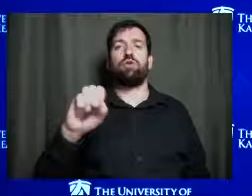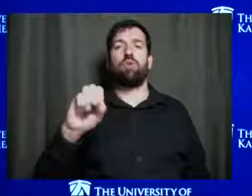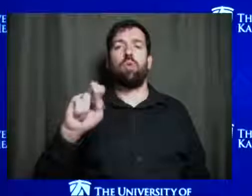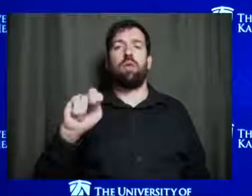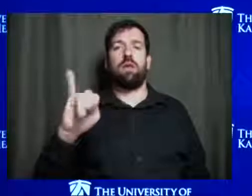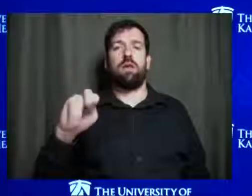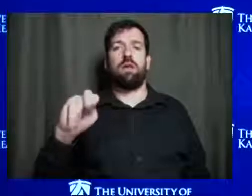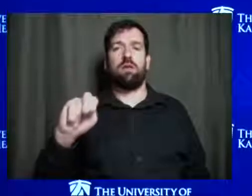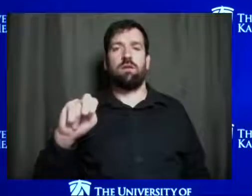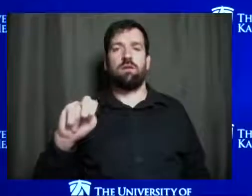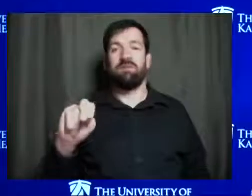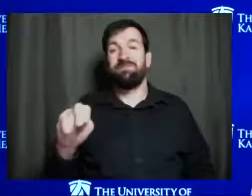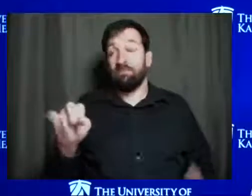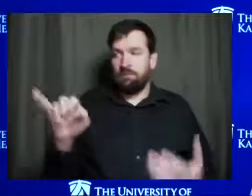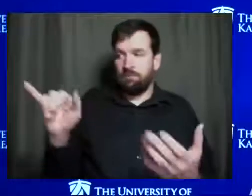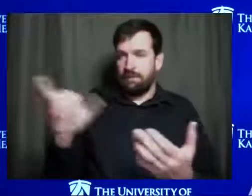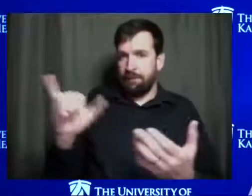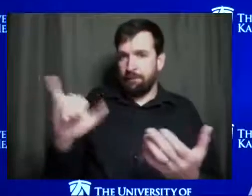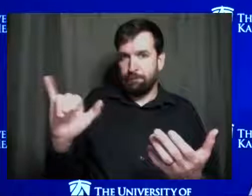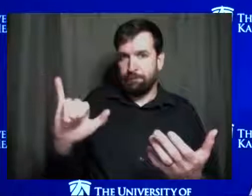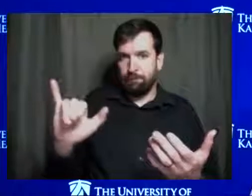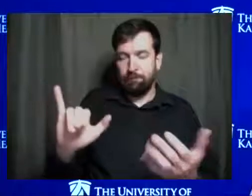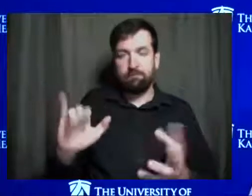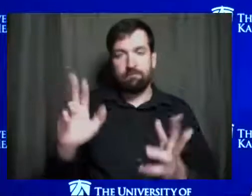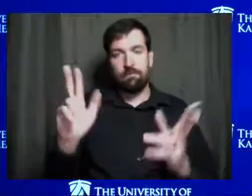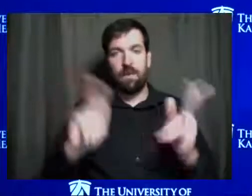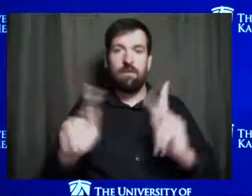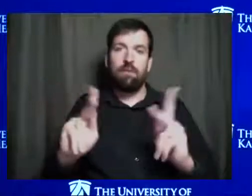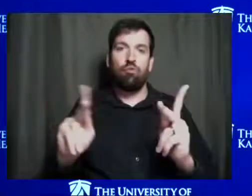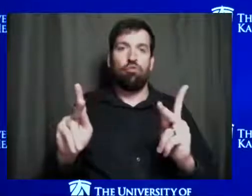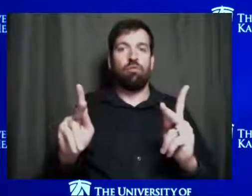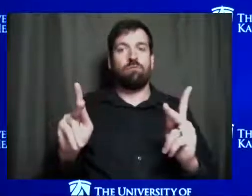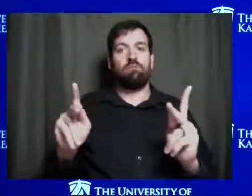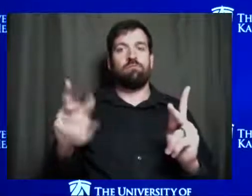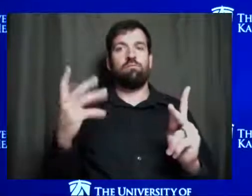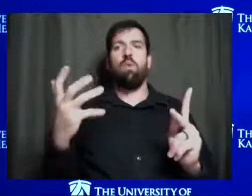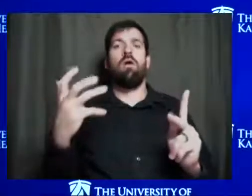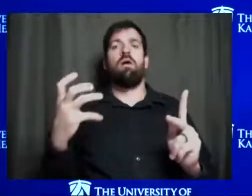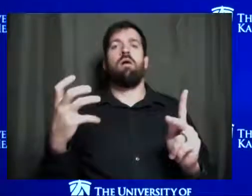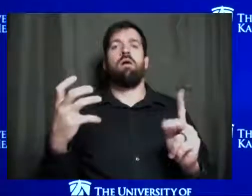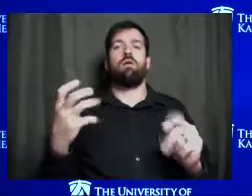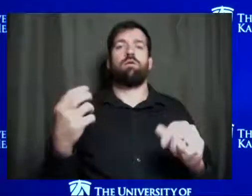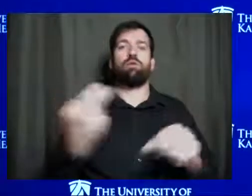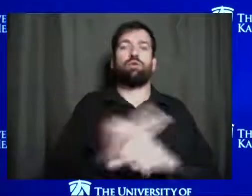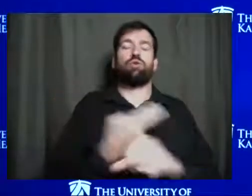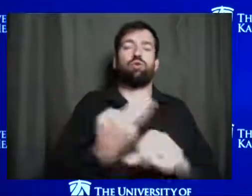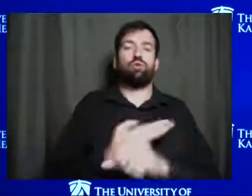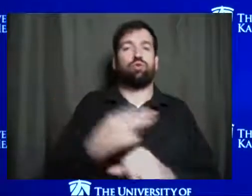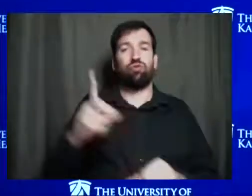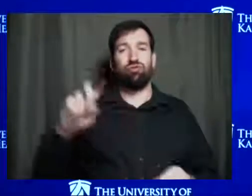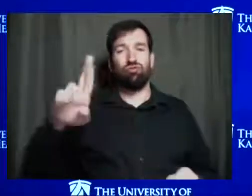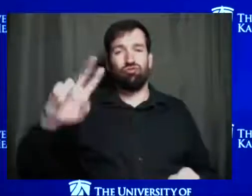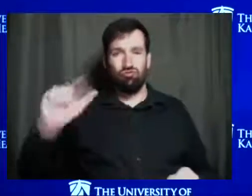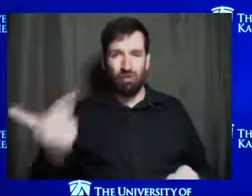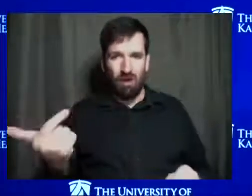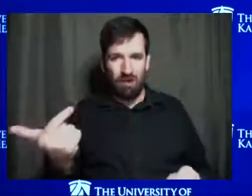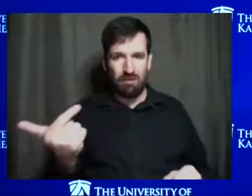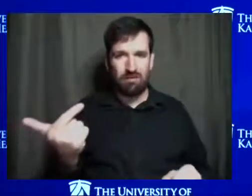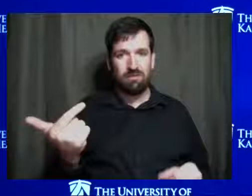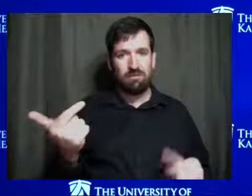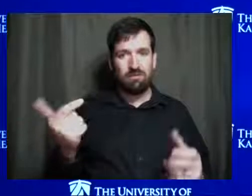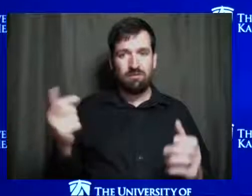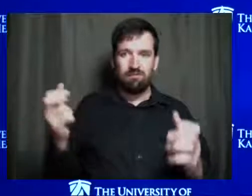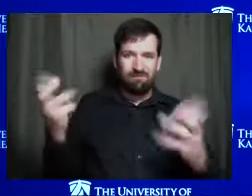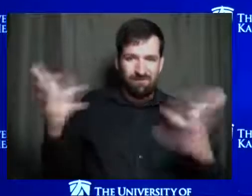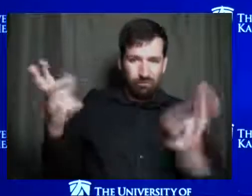The same thing. I mean, people are looking for utilization of drugs that are okayed or authorized or